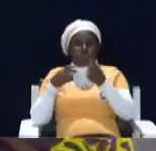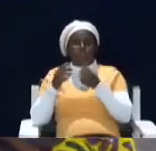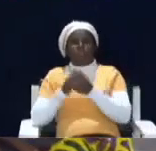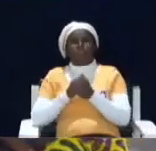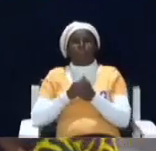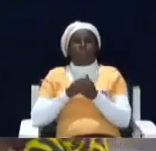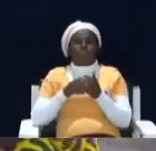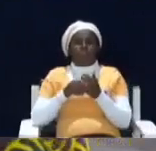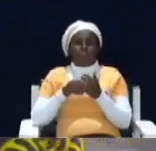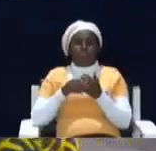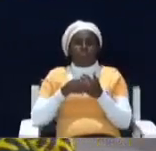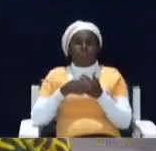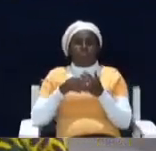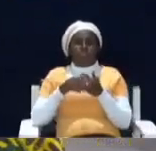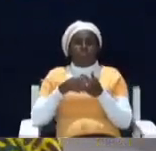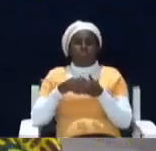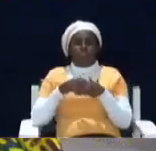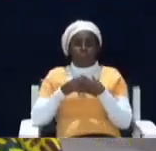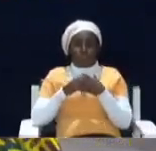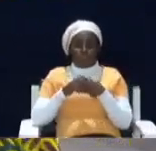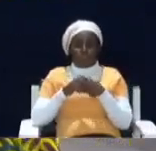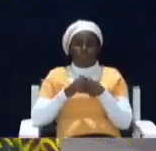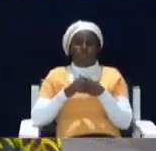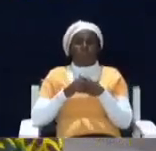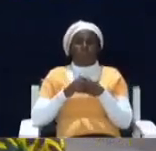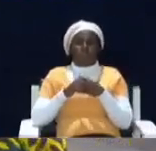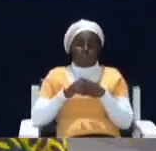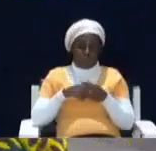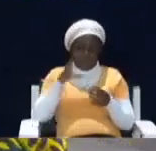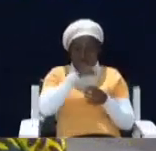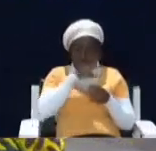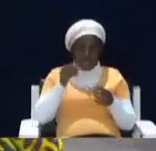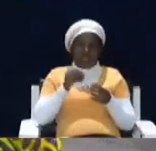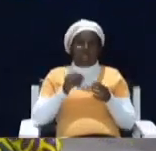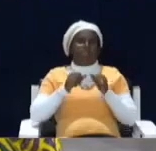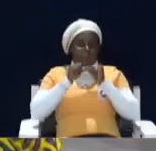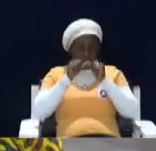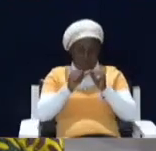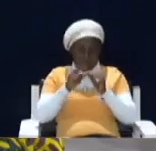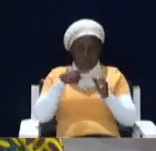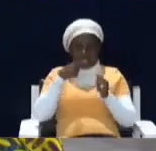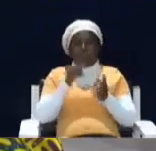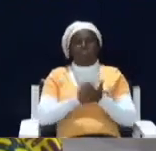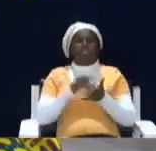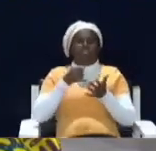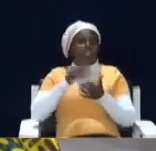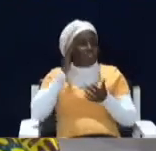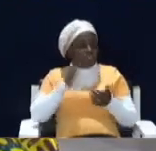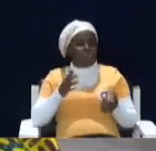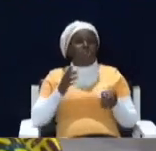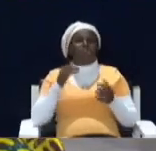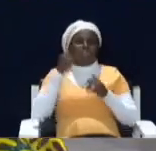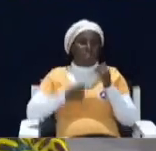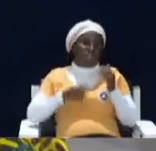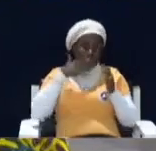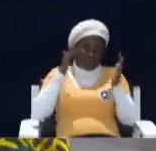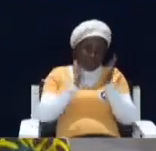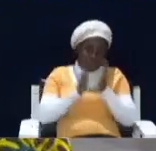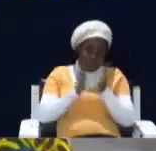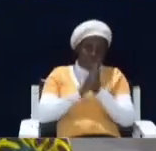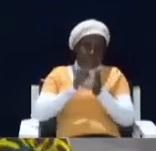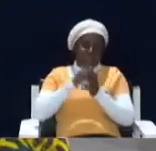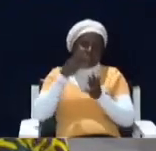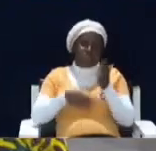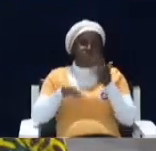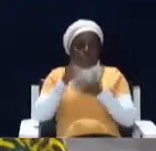007, province 48, Lagos province 48. And he kept telling us that it will end in praise. That is what God said concerning